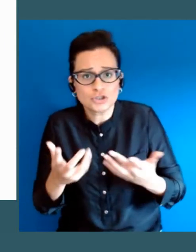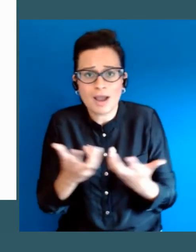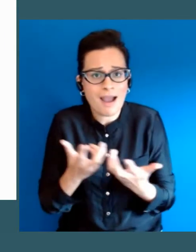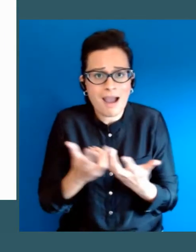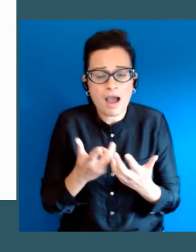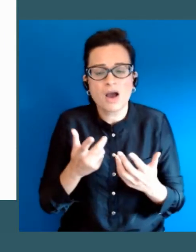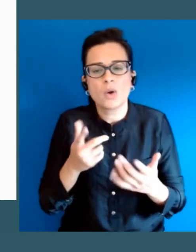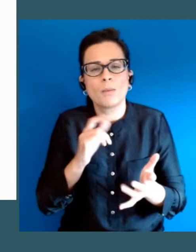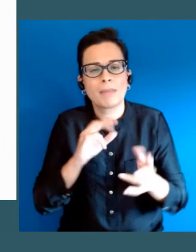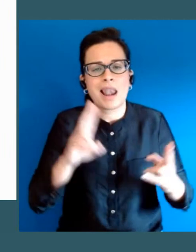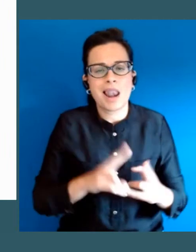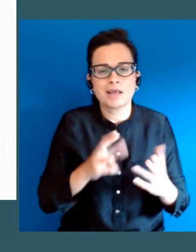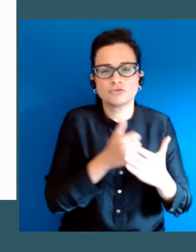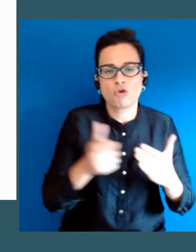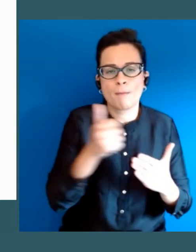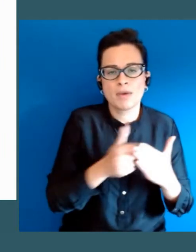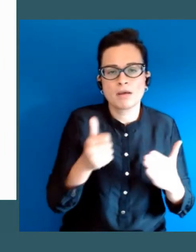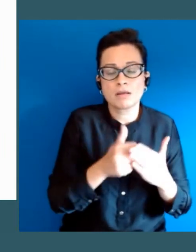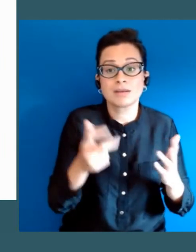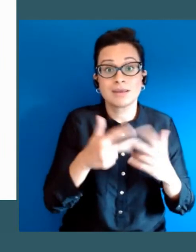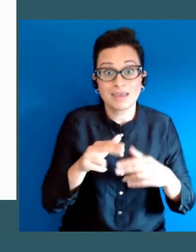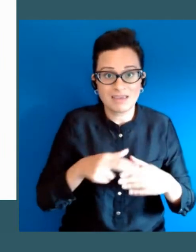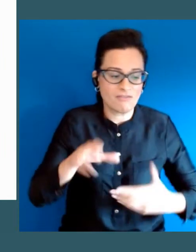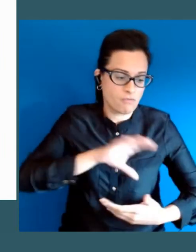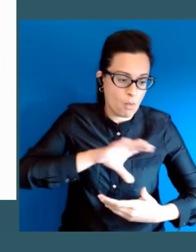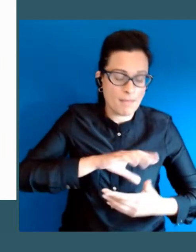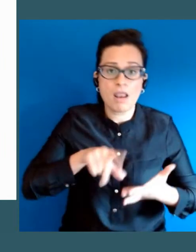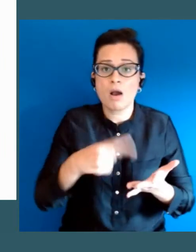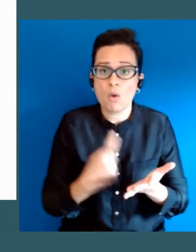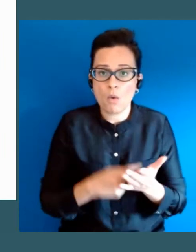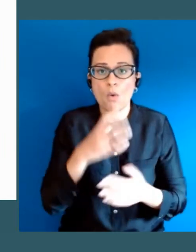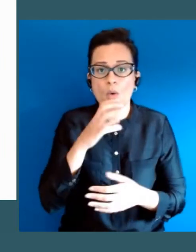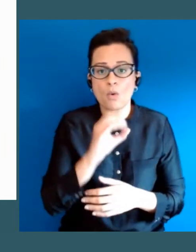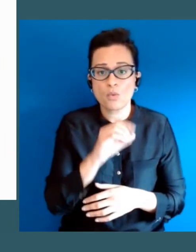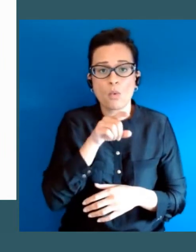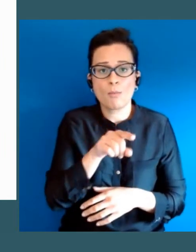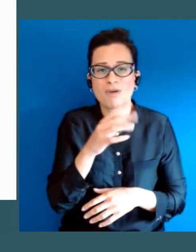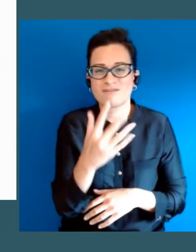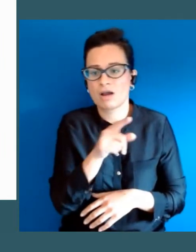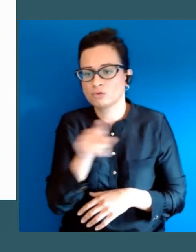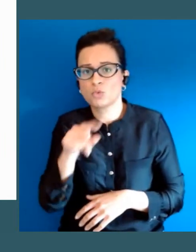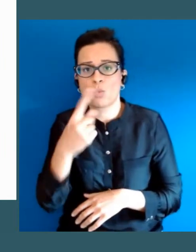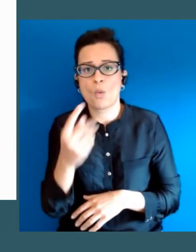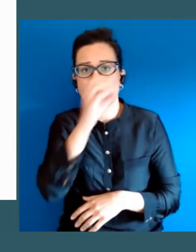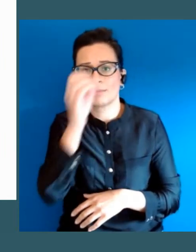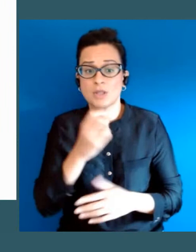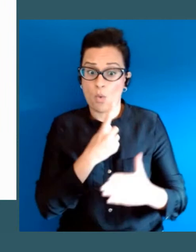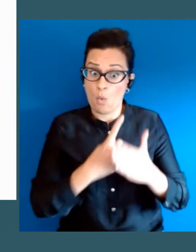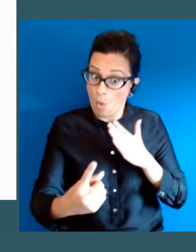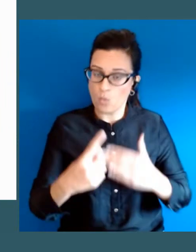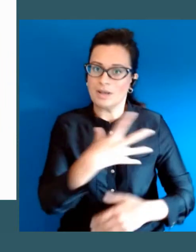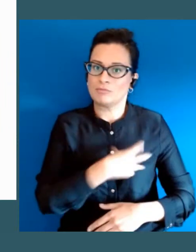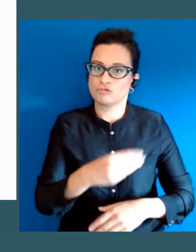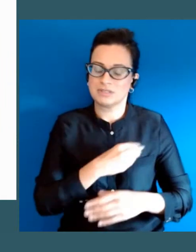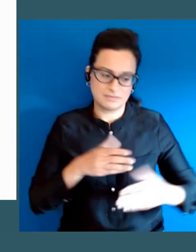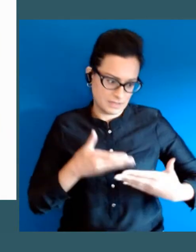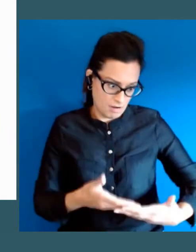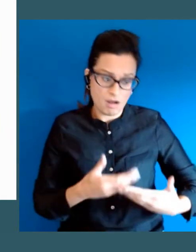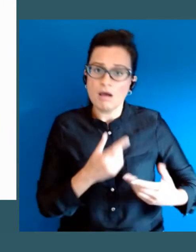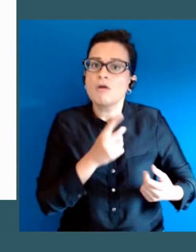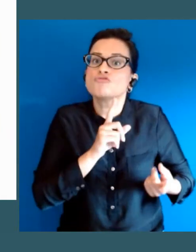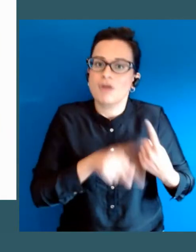but it does happen. And around 0.5 to 1% of exclusively breast babies show reactions, and about 2